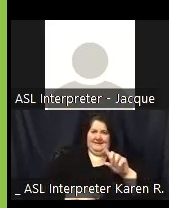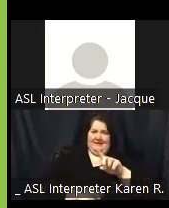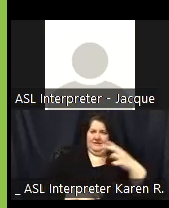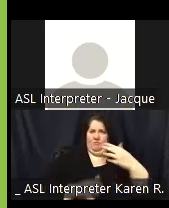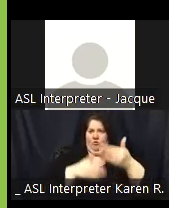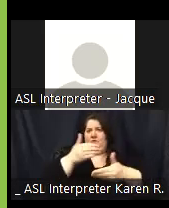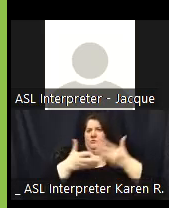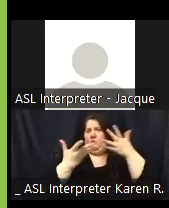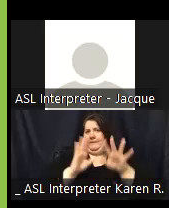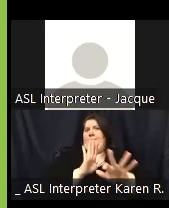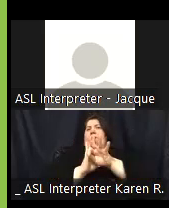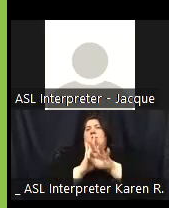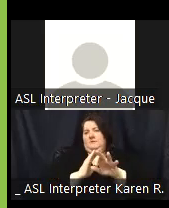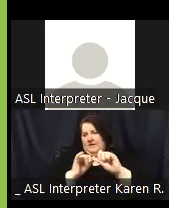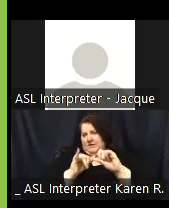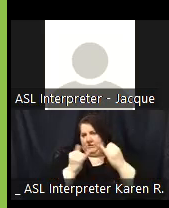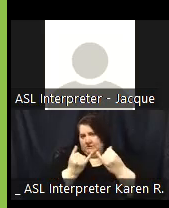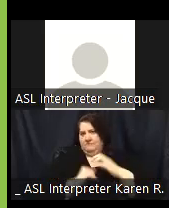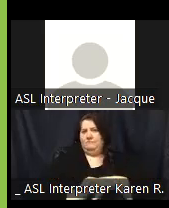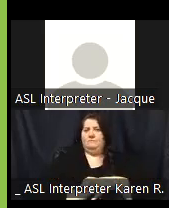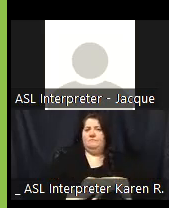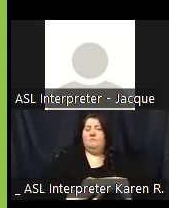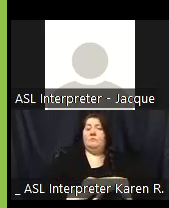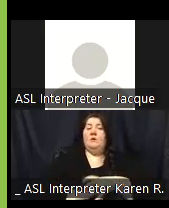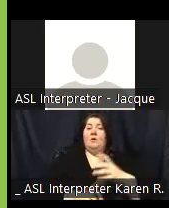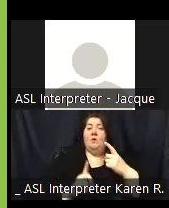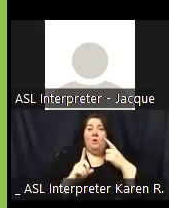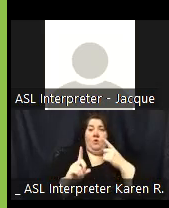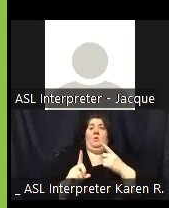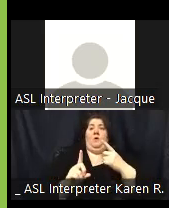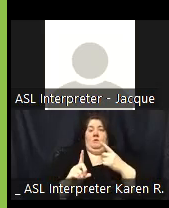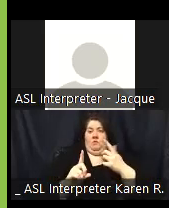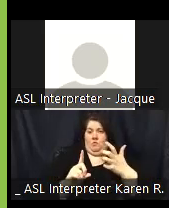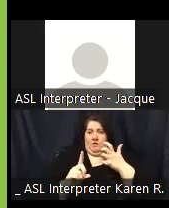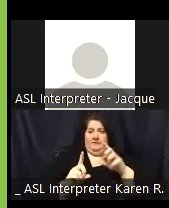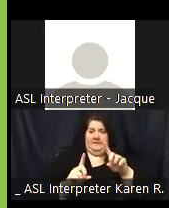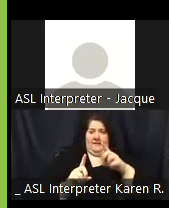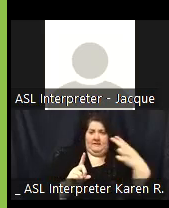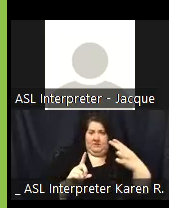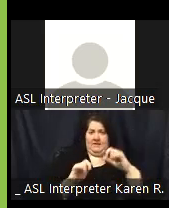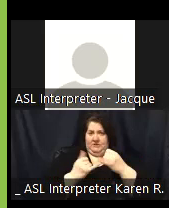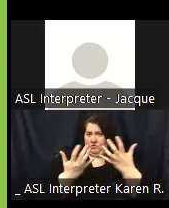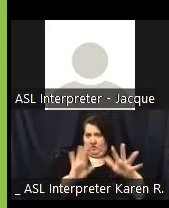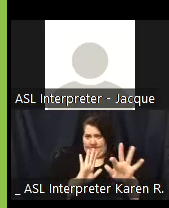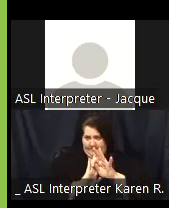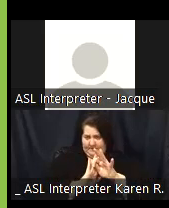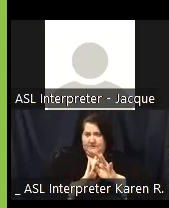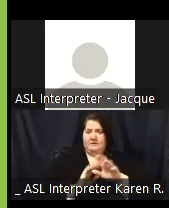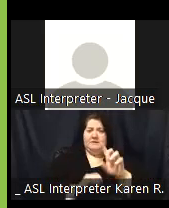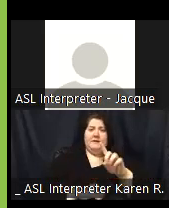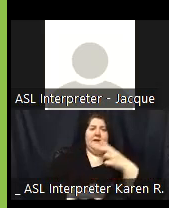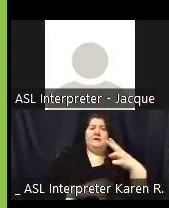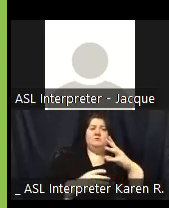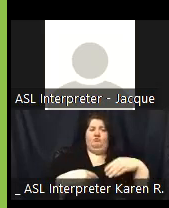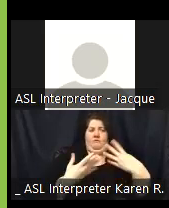process. The goal or the ideal that we're trying to get to, a DHH agency being chosen and a DHH provider